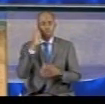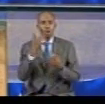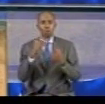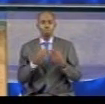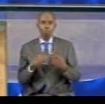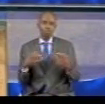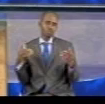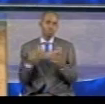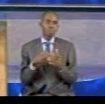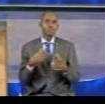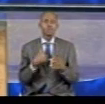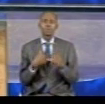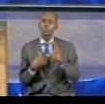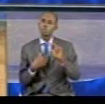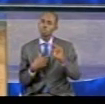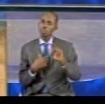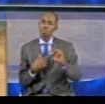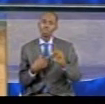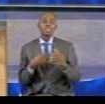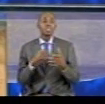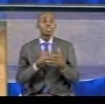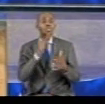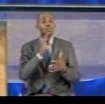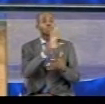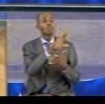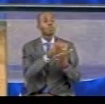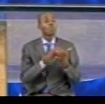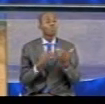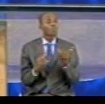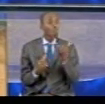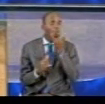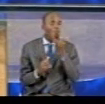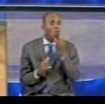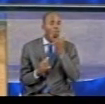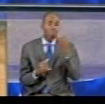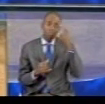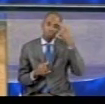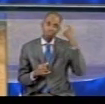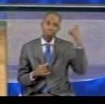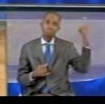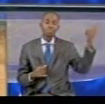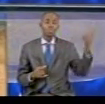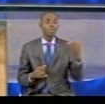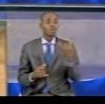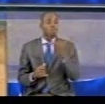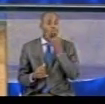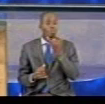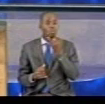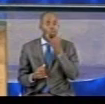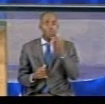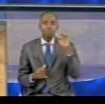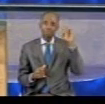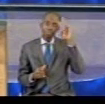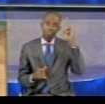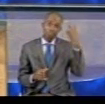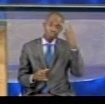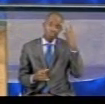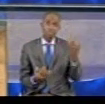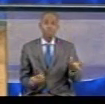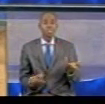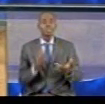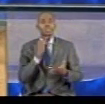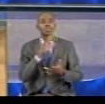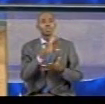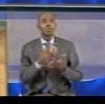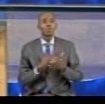not at all. This is your supposition. Unnecessary panic, causeless panic.